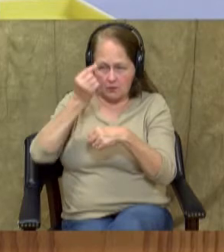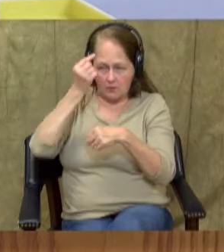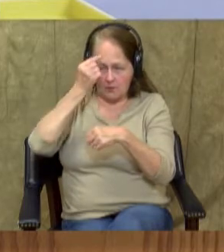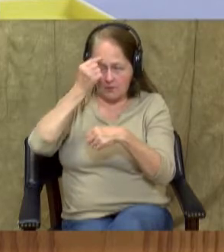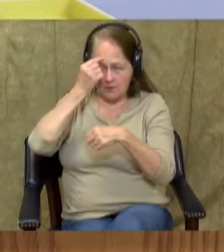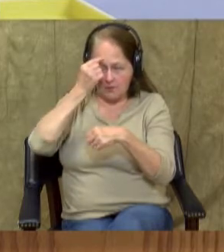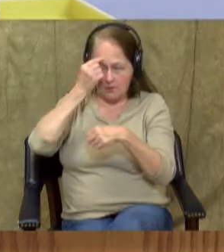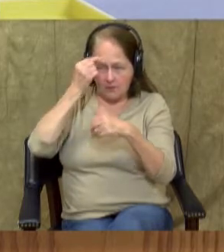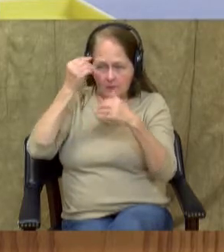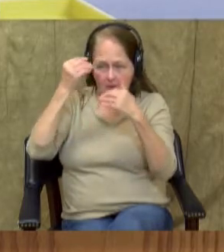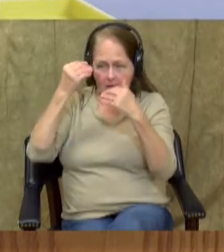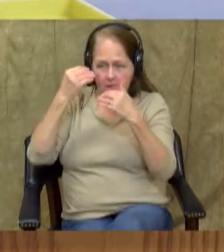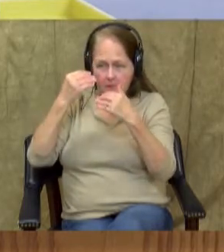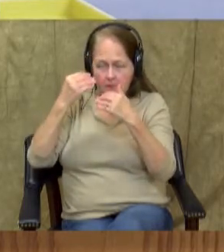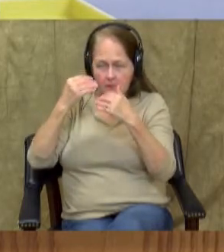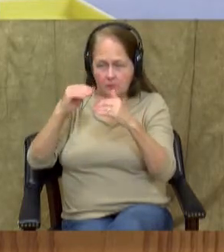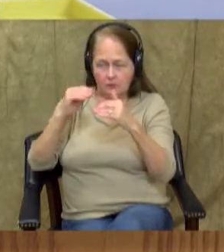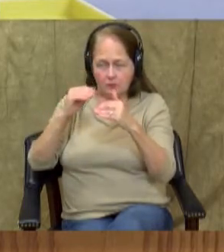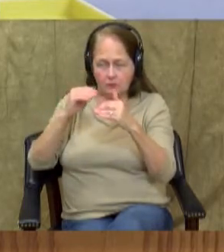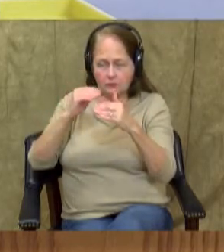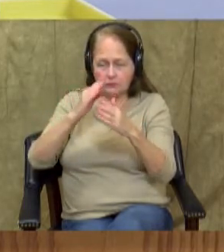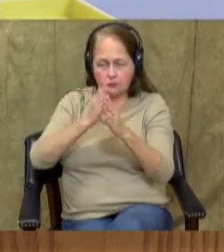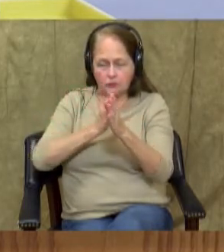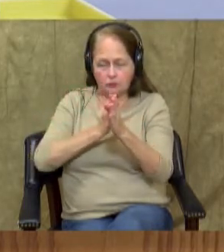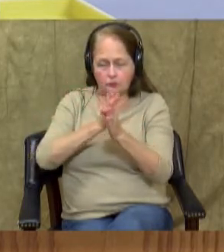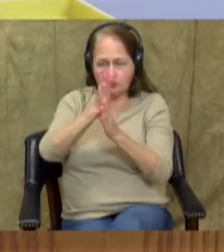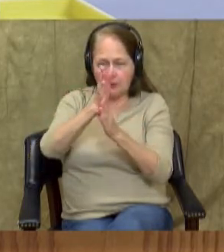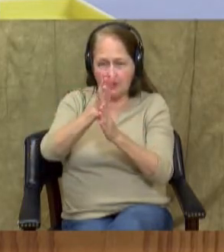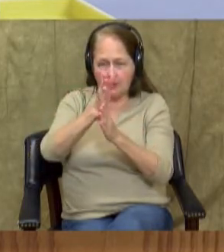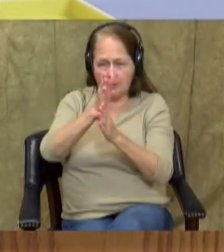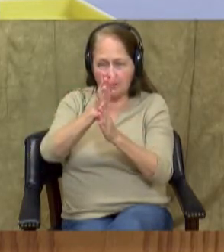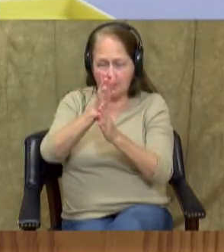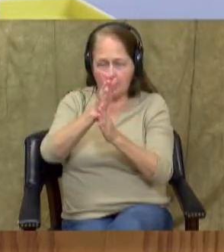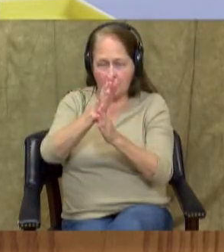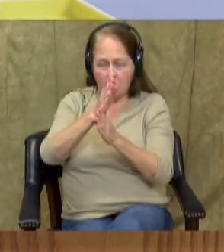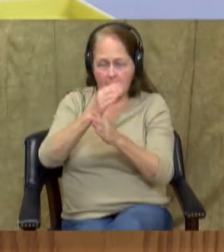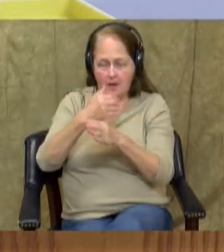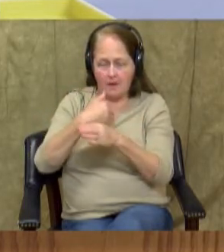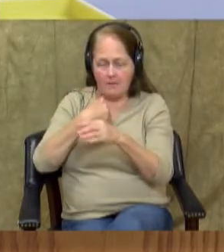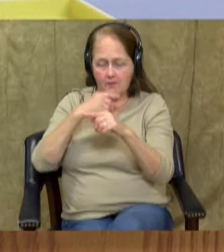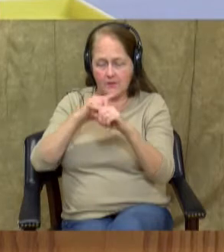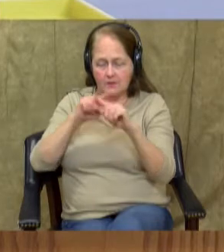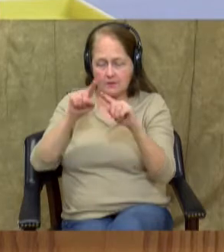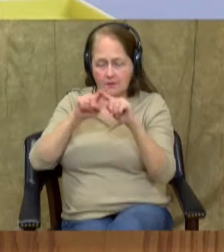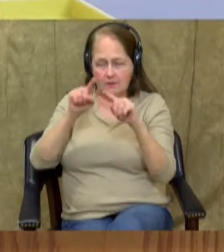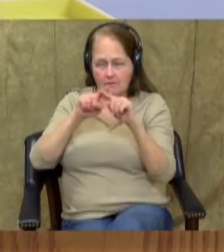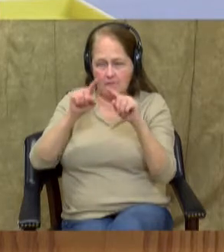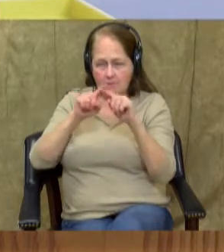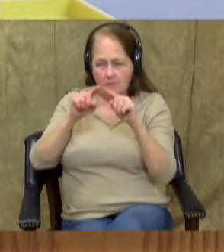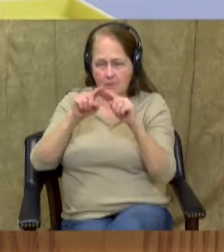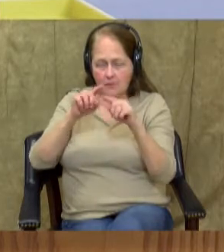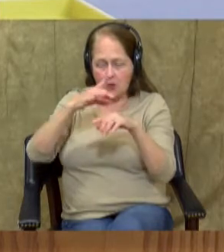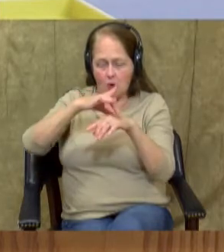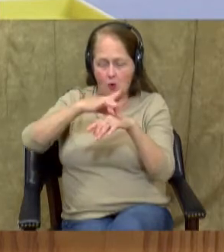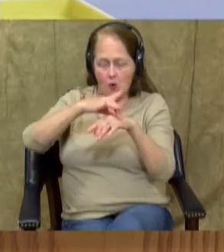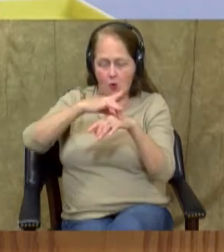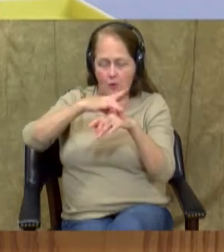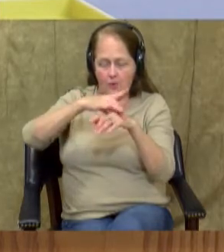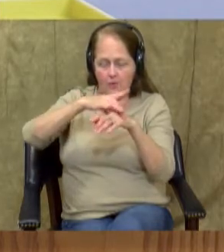very linear and lined up perfectly straight. Stuff is at all kind of angles. So we have the tilt of the Earth